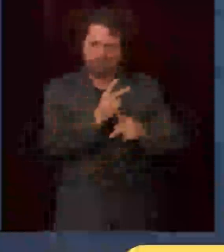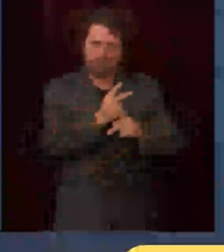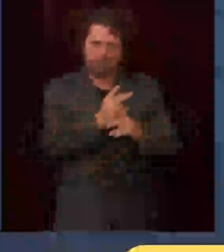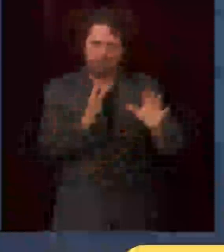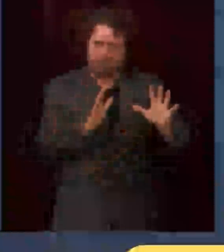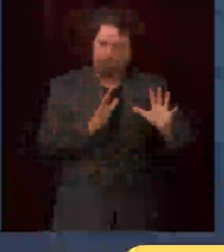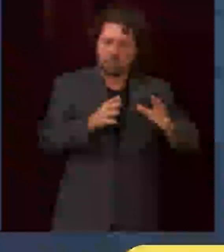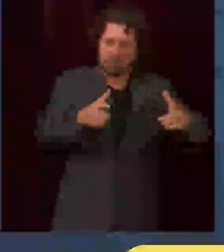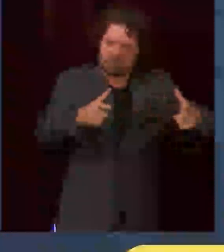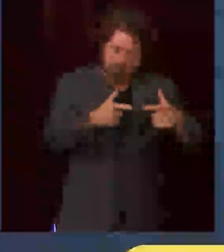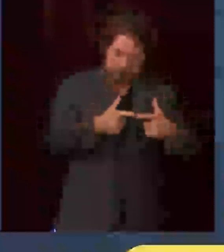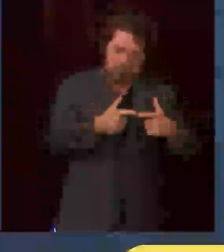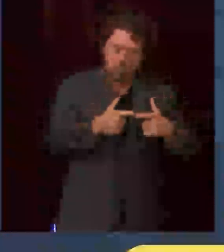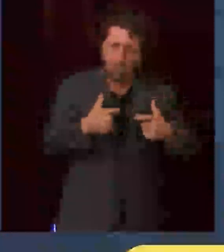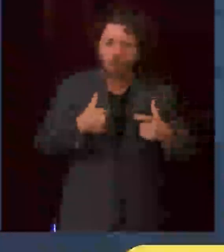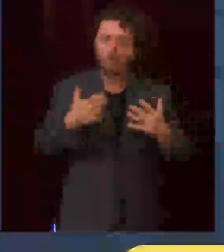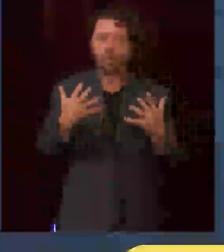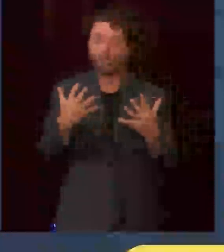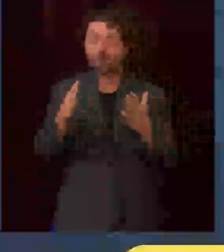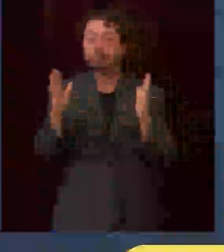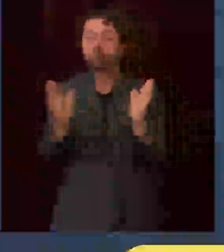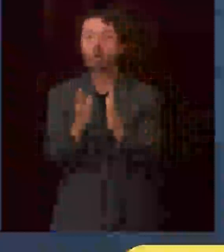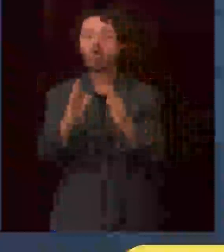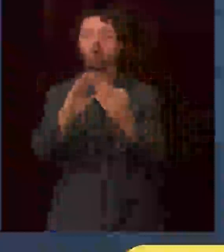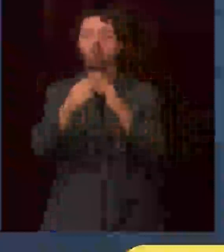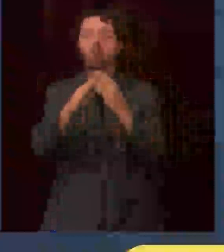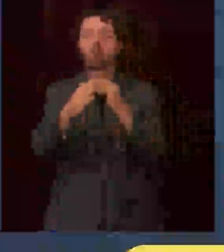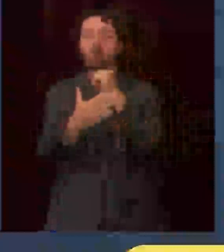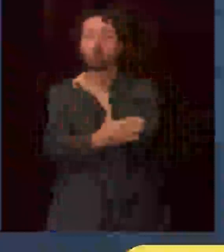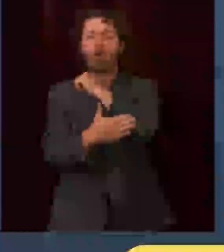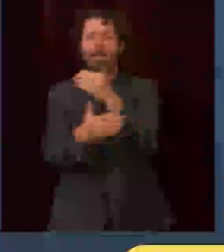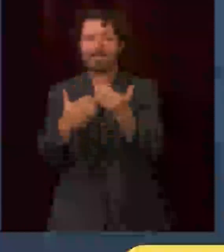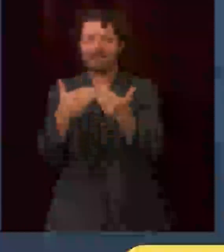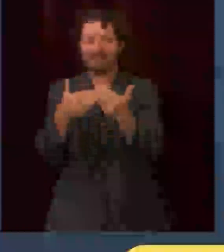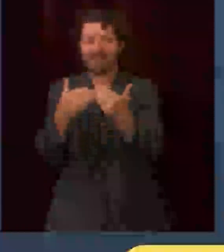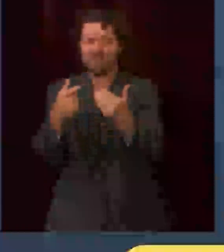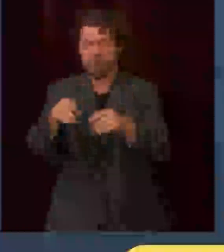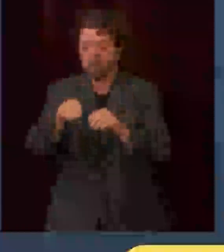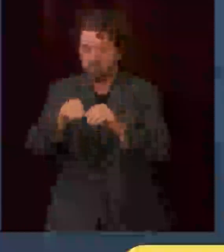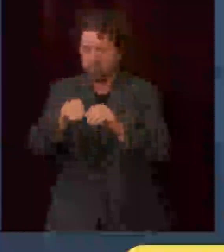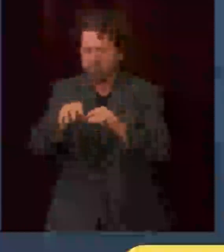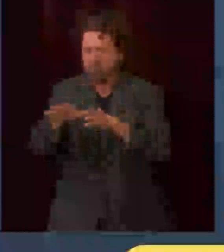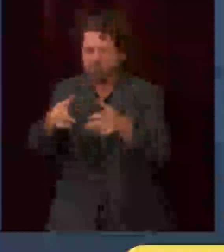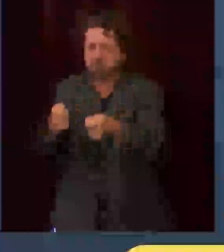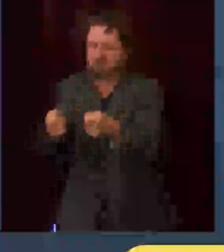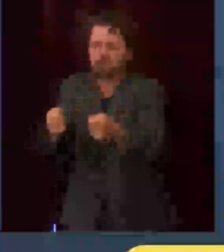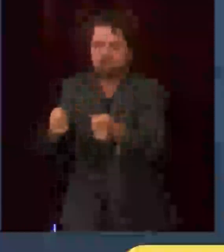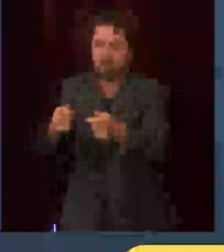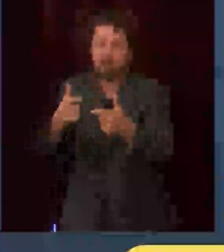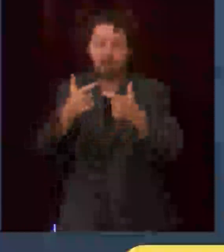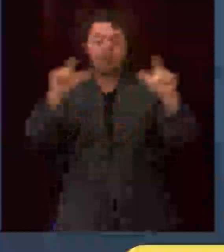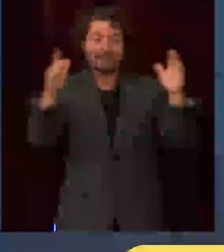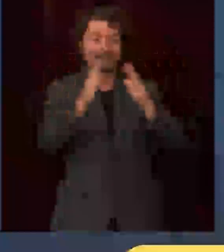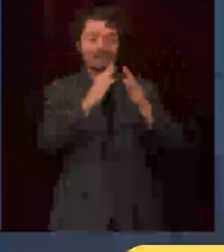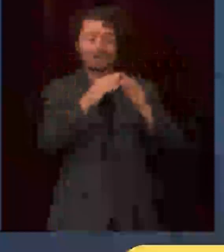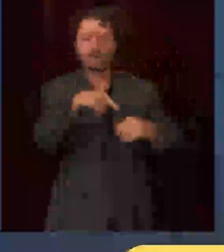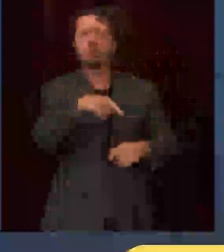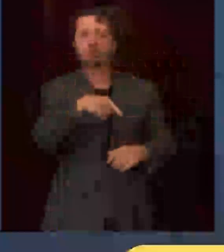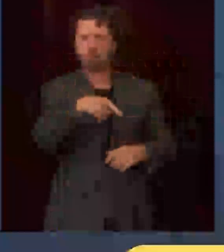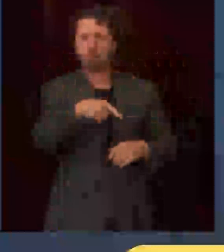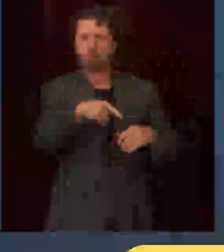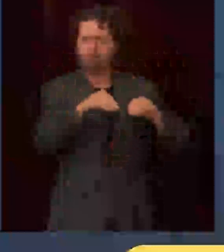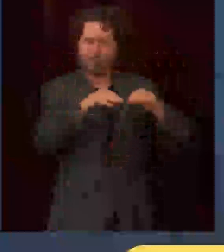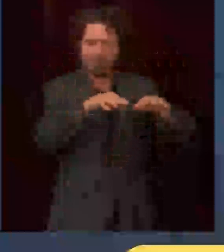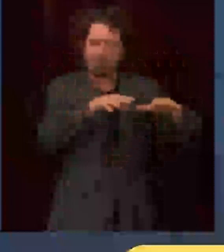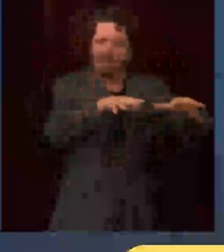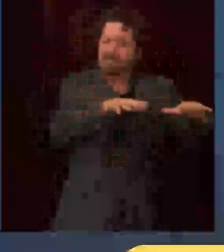that we need 3 weeks for counties to move from 2 to 3 so we can evaluate how we're doing. And so far, frankly,